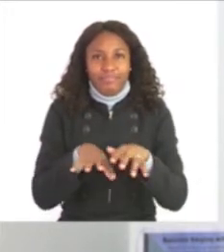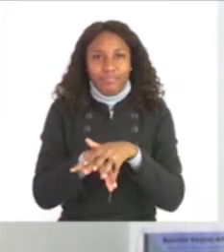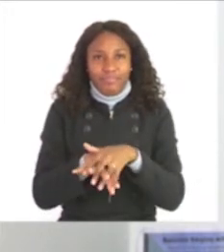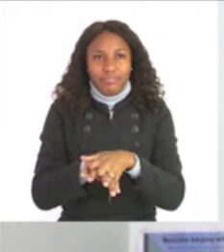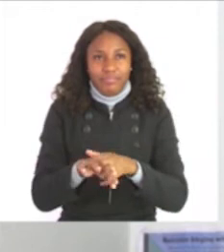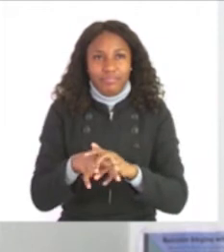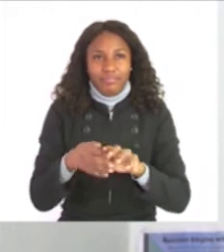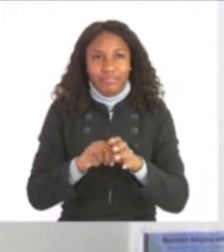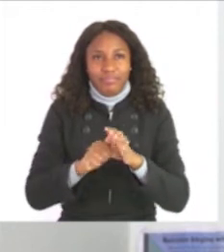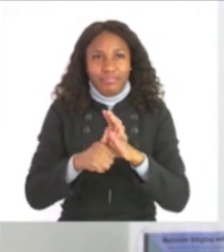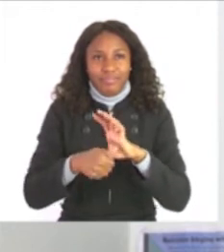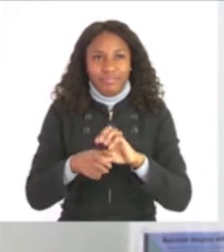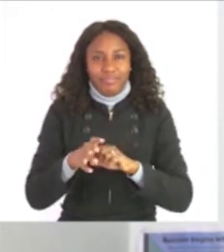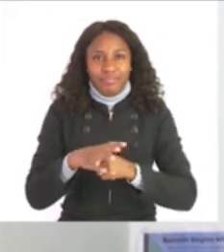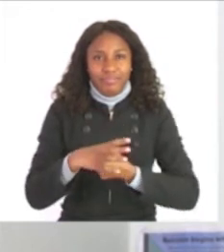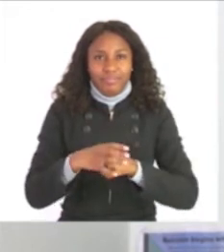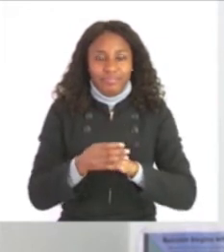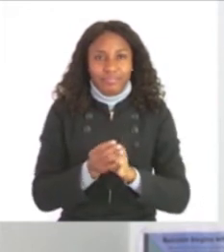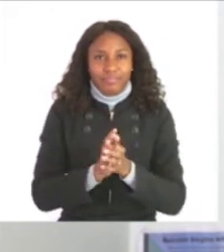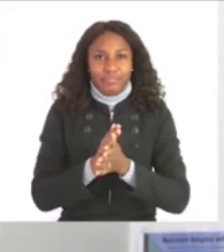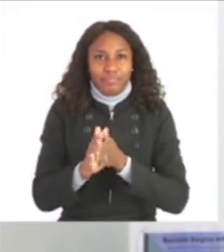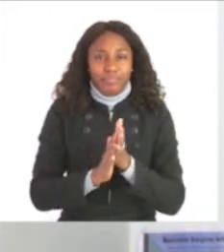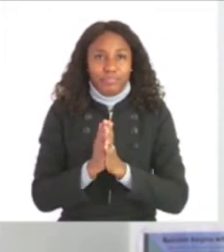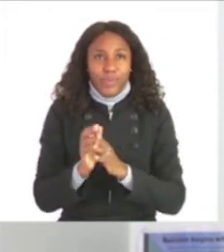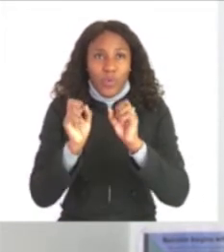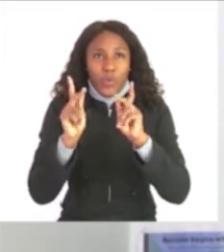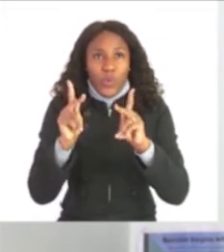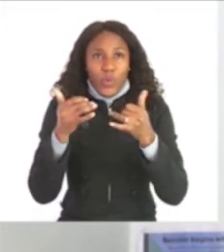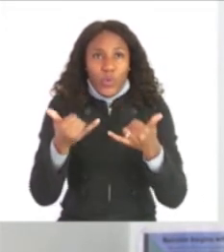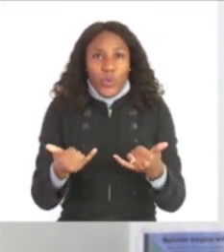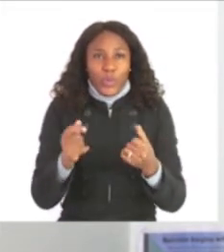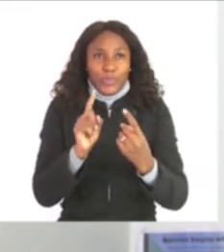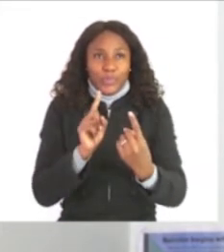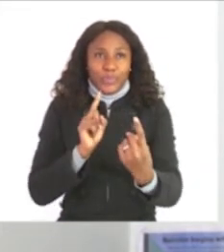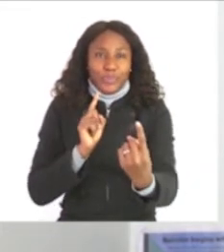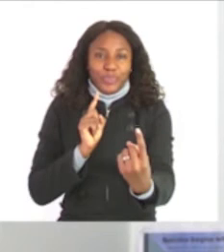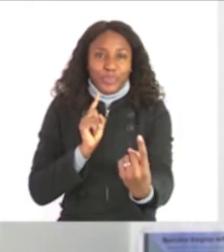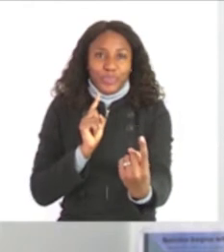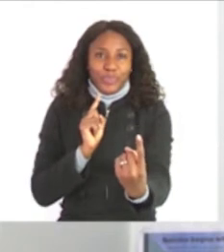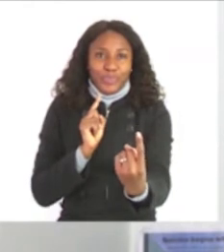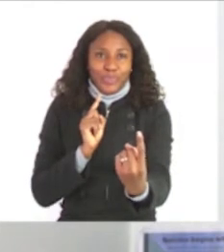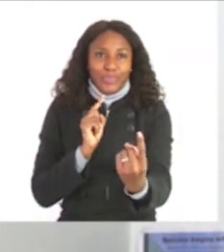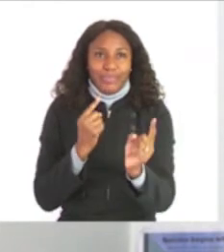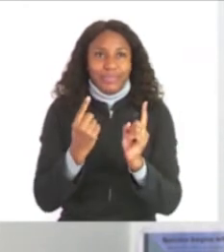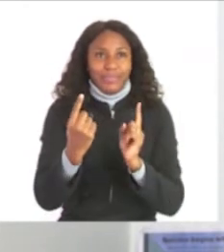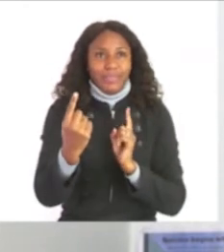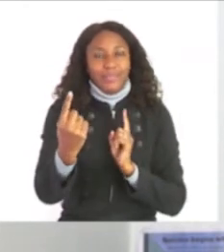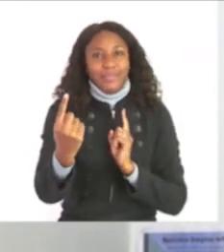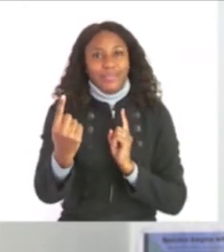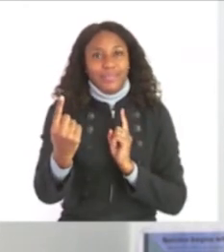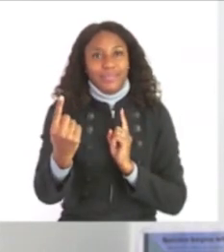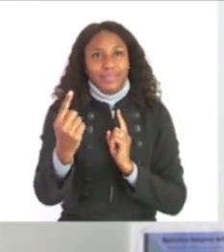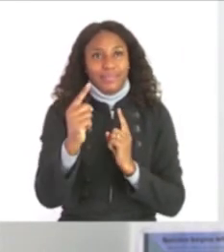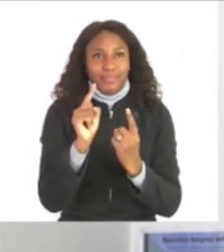our thumb. Chanel? Good. Now let's try to do the distancing drilling. So just for us to make sure that